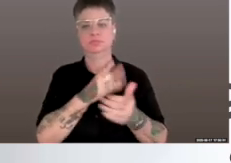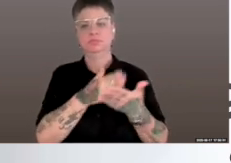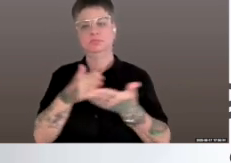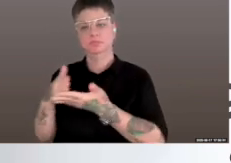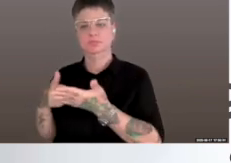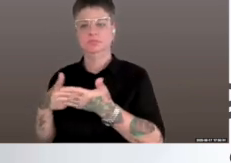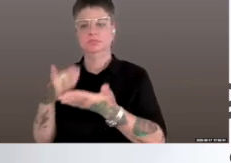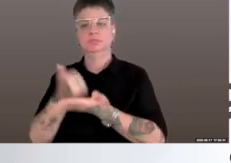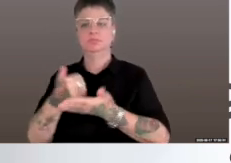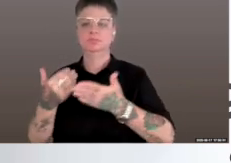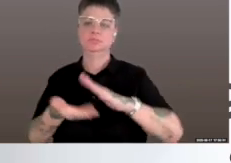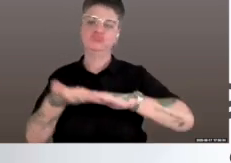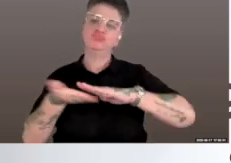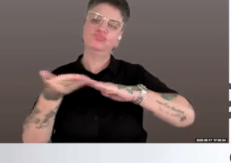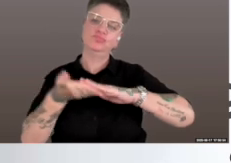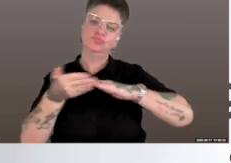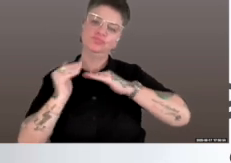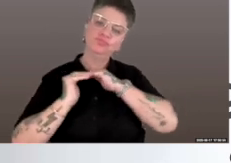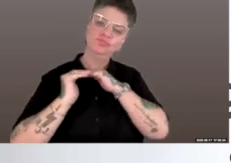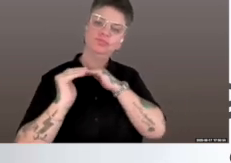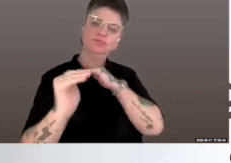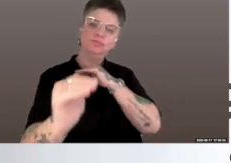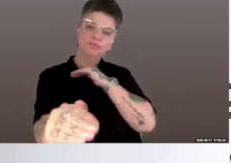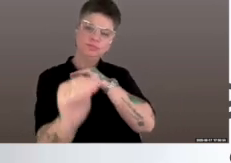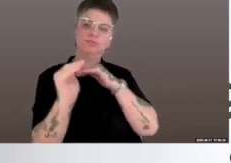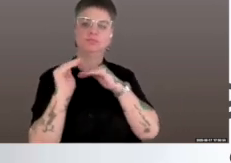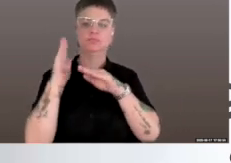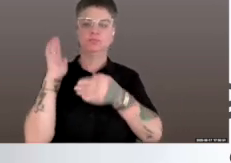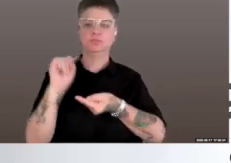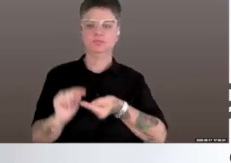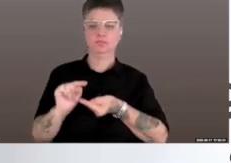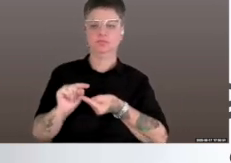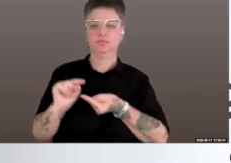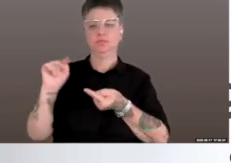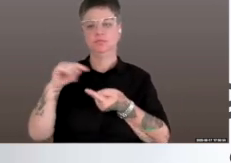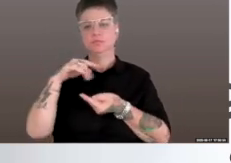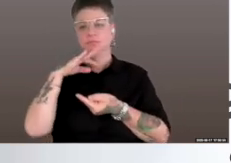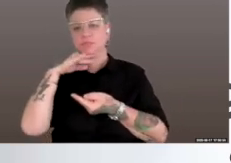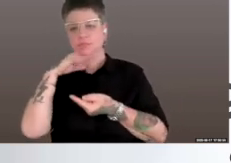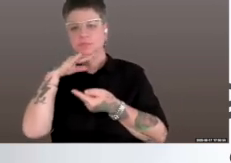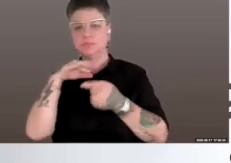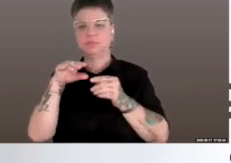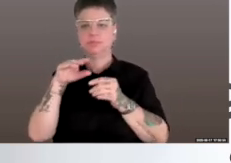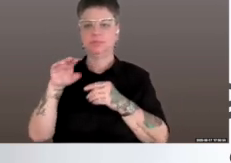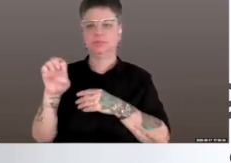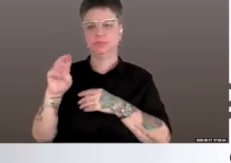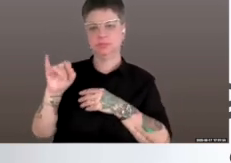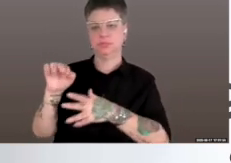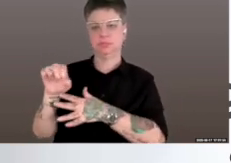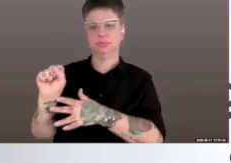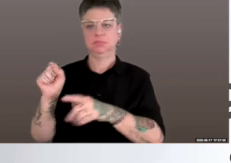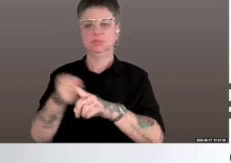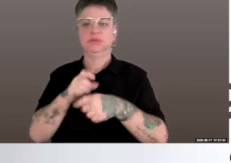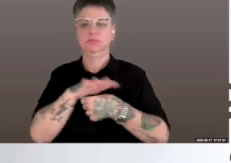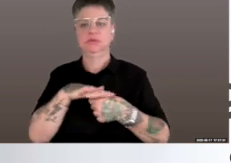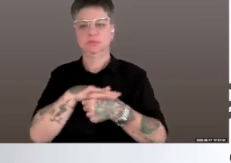for heavy-duty vehicle and off-road investments, the ways CARB is focusing investments on the communities and small businesses in greatest